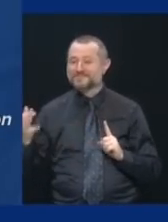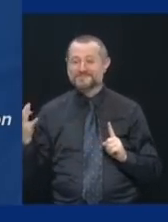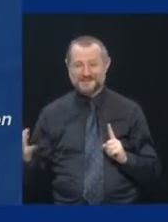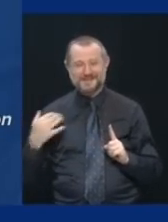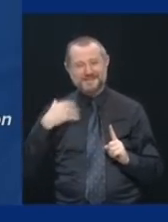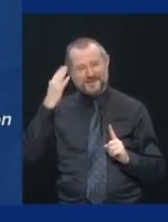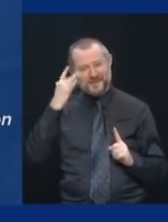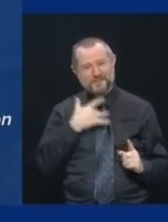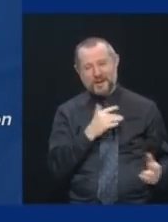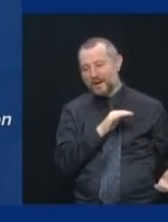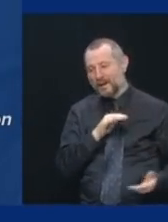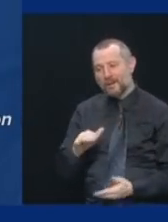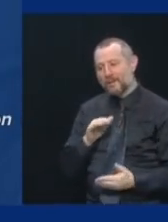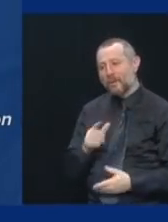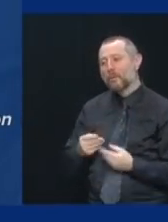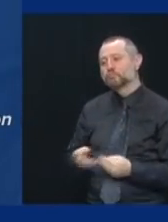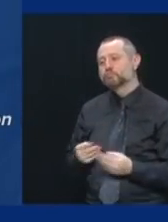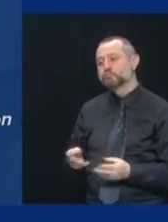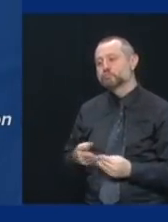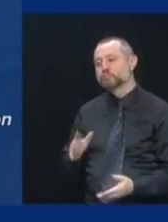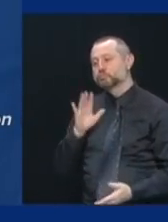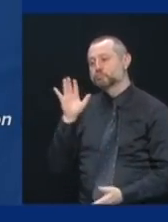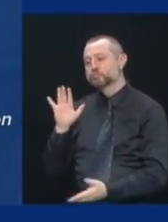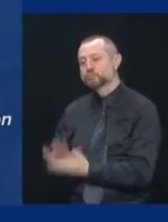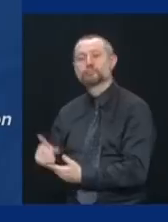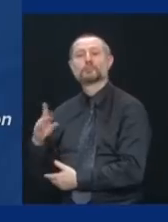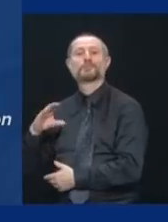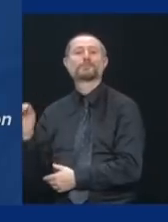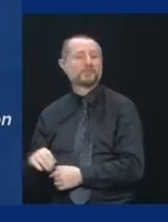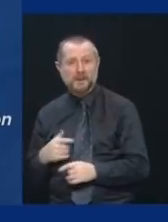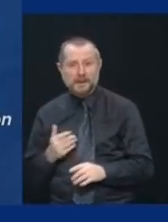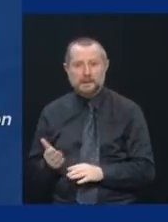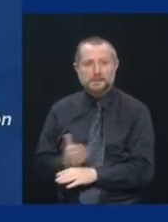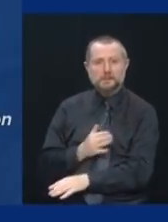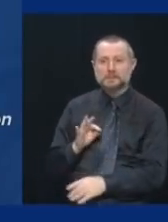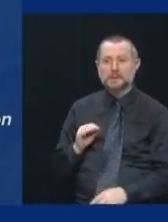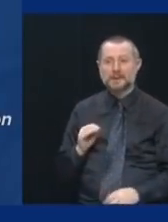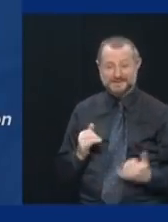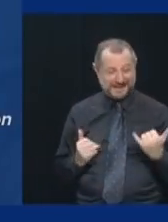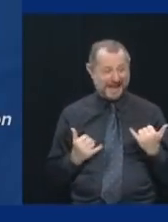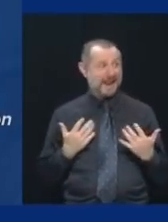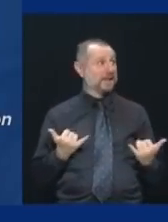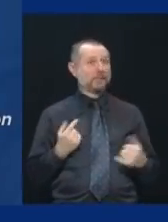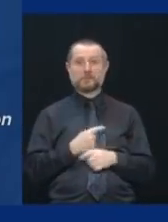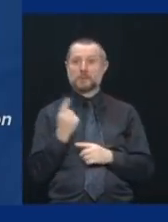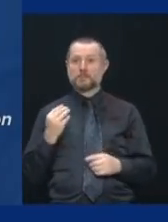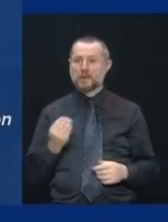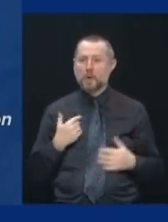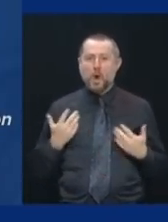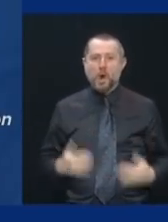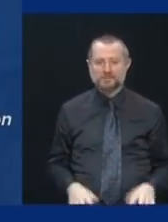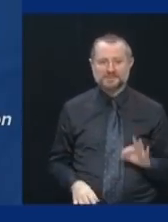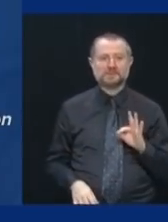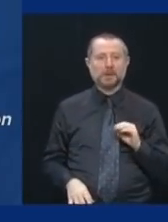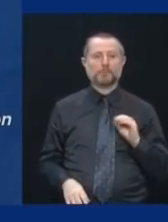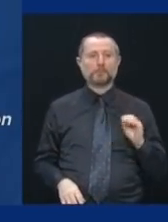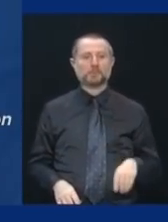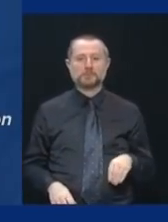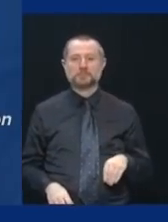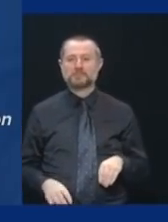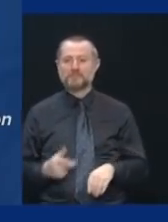location. You'll get deliveries Monday, Tuesday, Wednesday, Thursday. It's Monday, we're already at 90% in